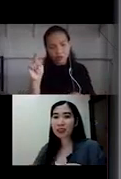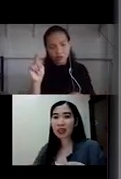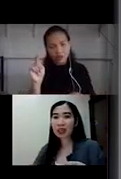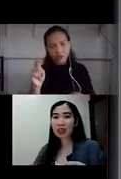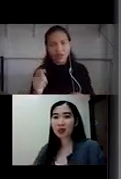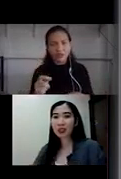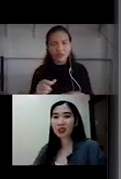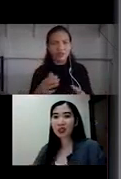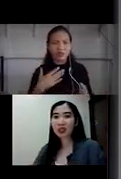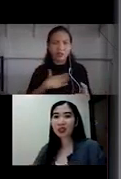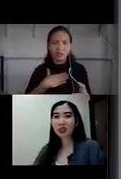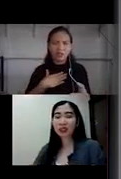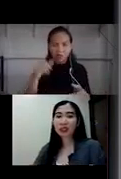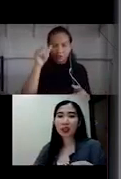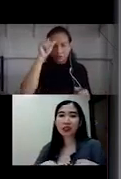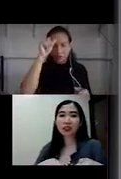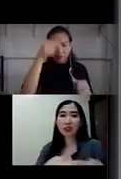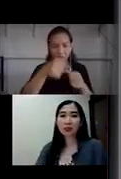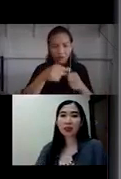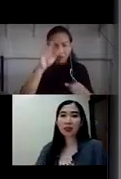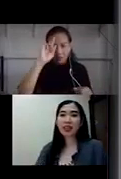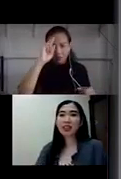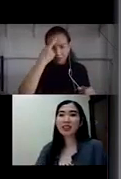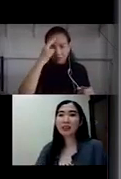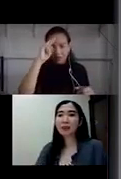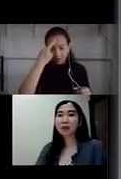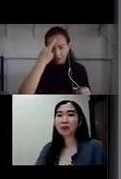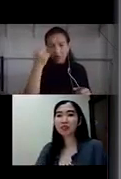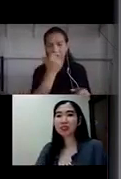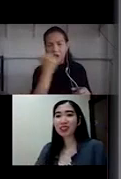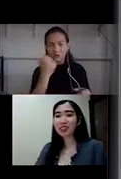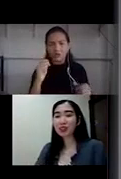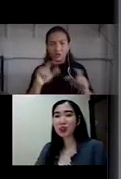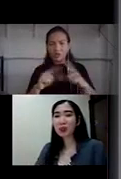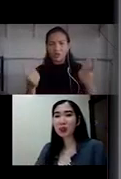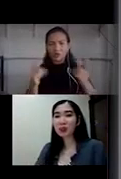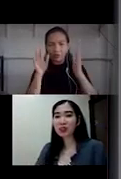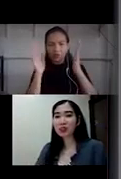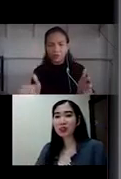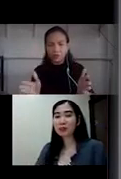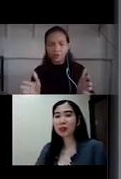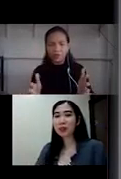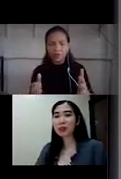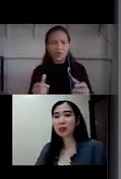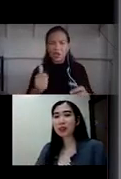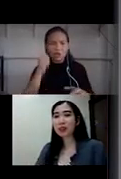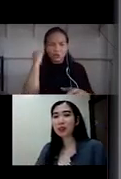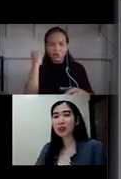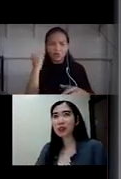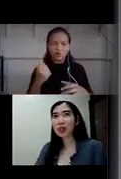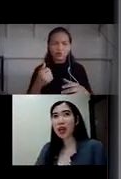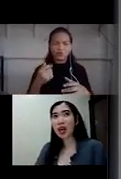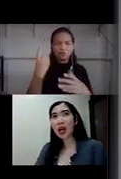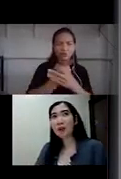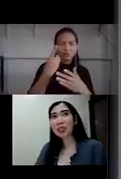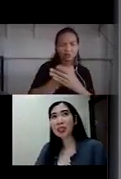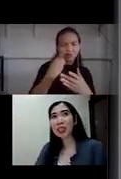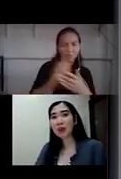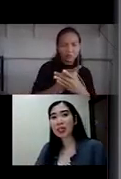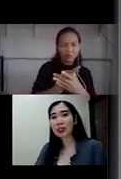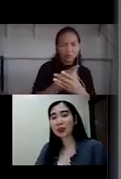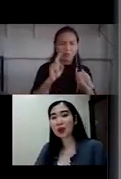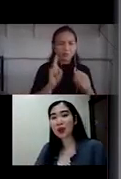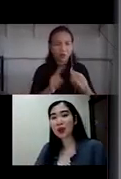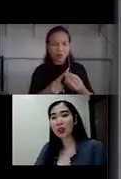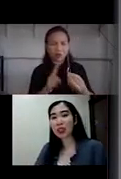i-remind dun sa ka-work nyo or sa other librarians, and you don't want to disturb them. And